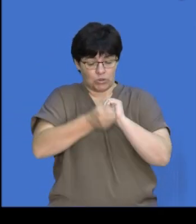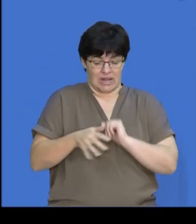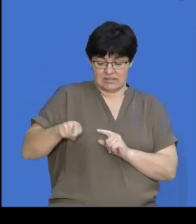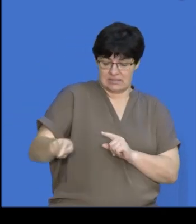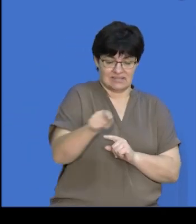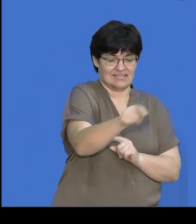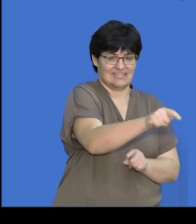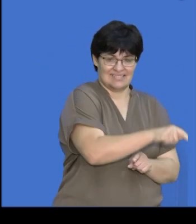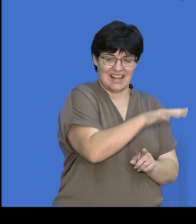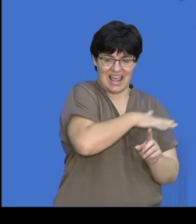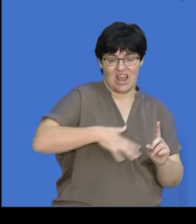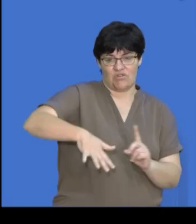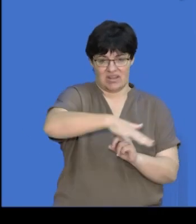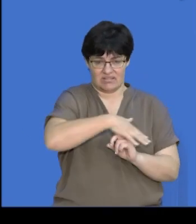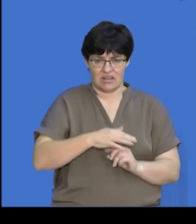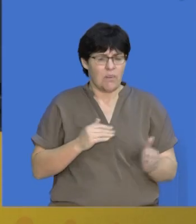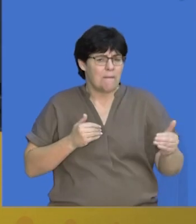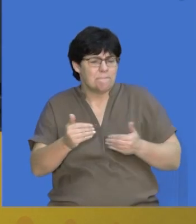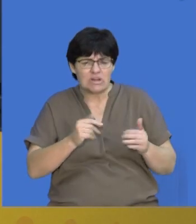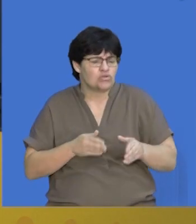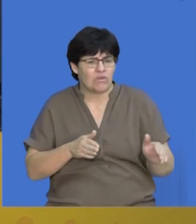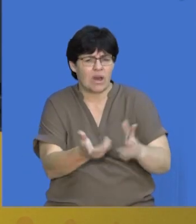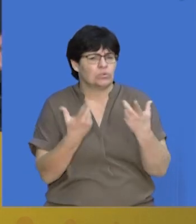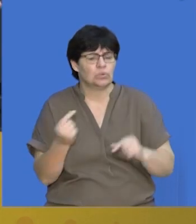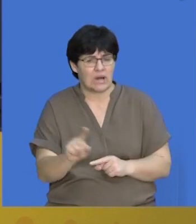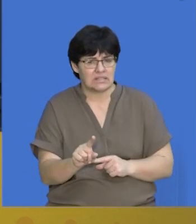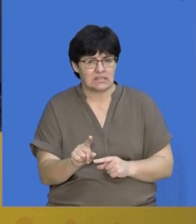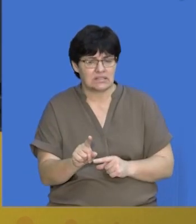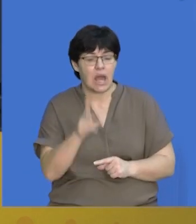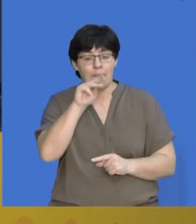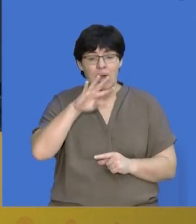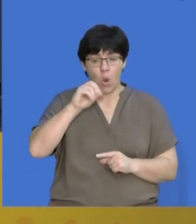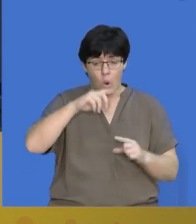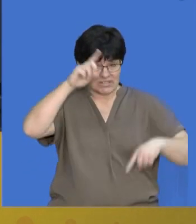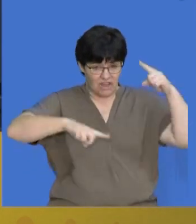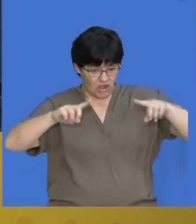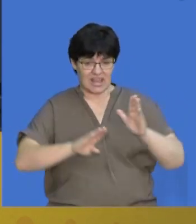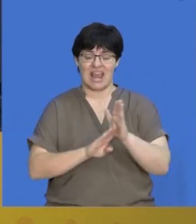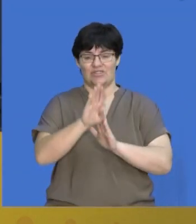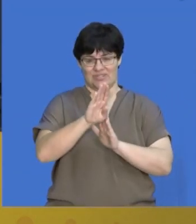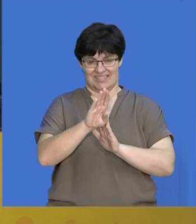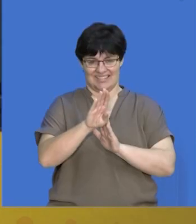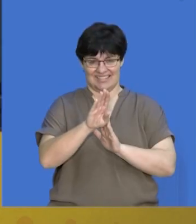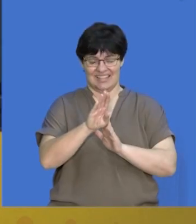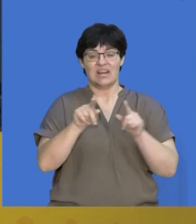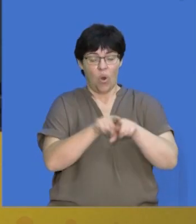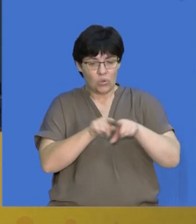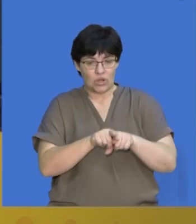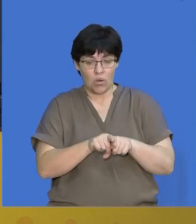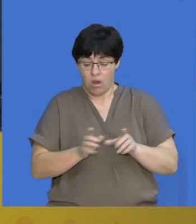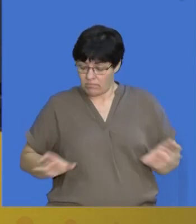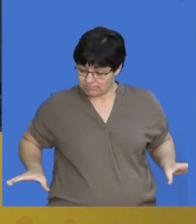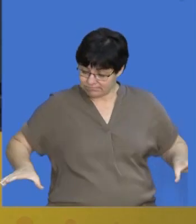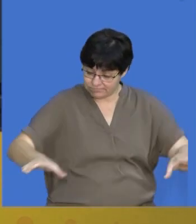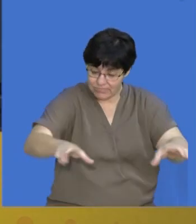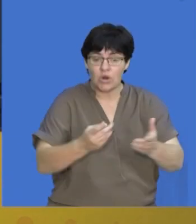are we doing by sustainably managing rivers? We are increasing the biodiversity along and in the river system.